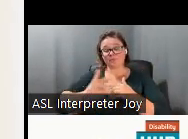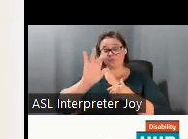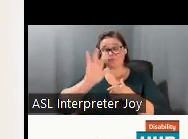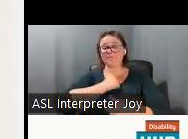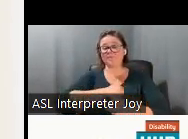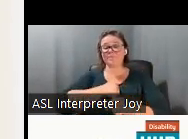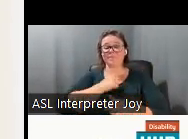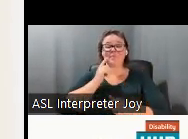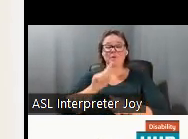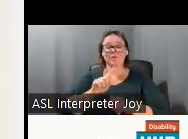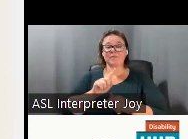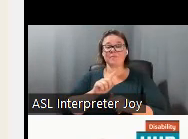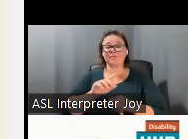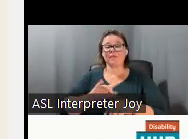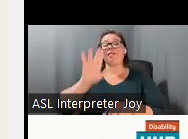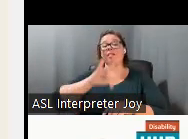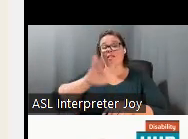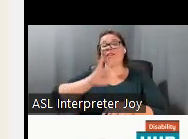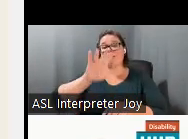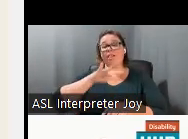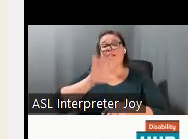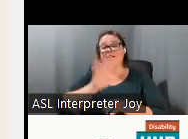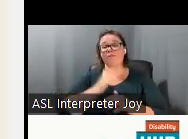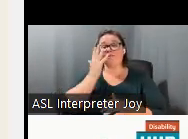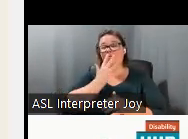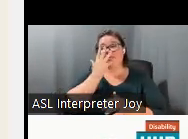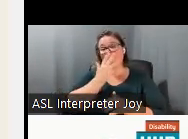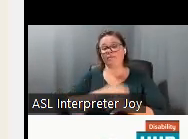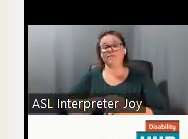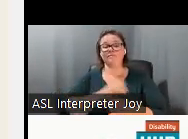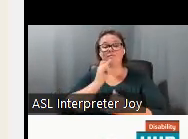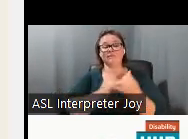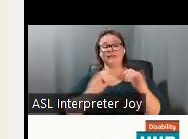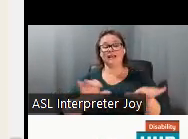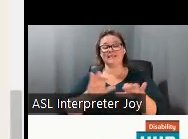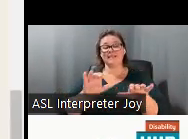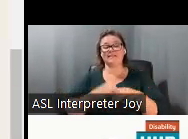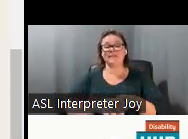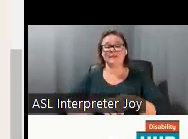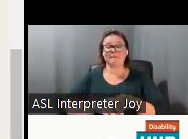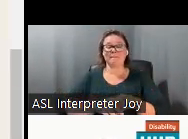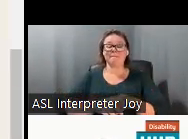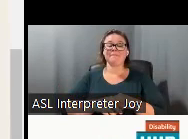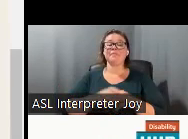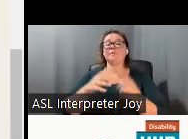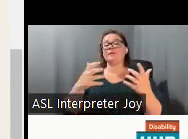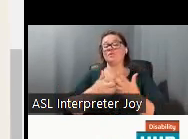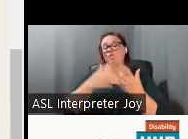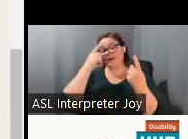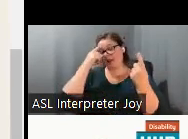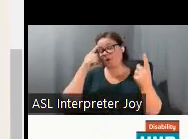the motion sickness. And the final activity in this section is the roommate